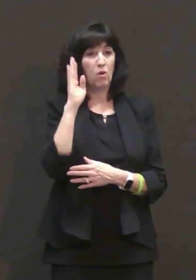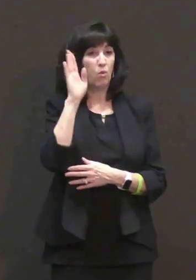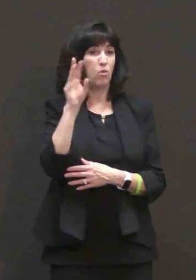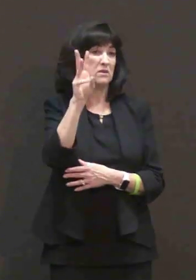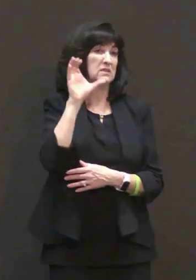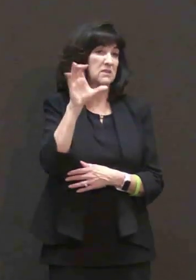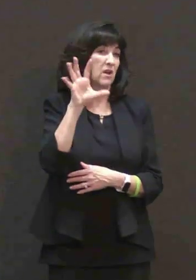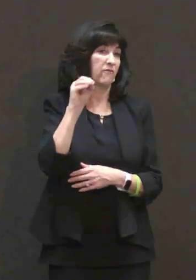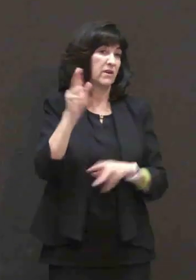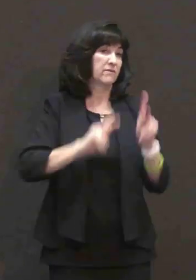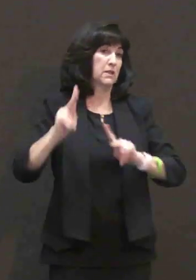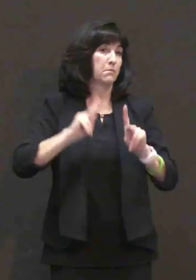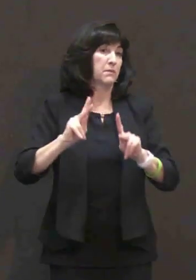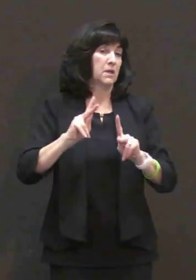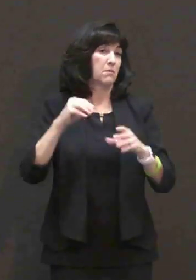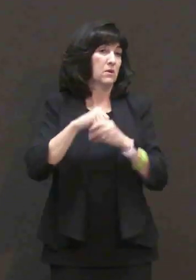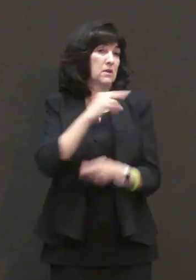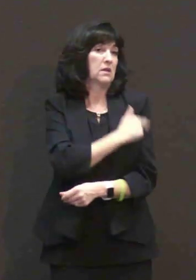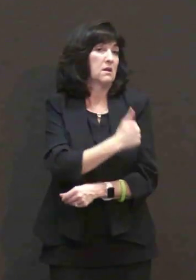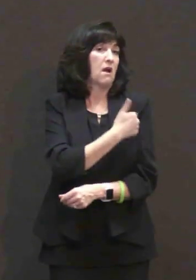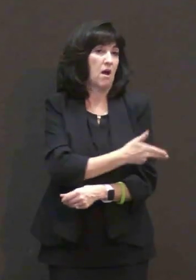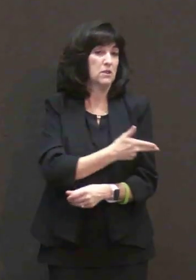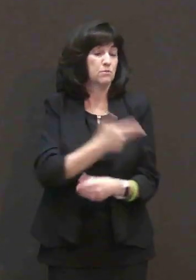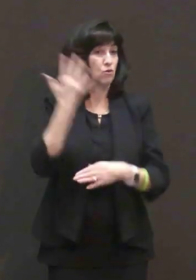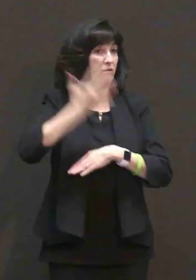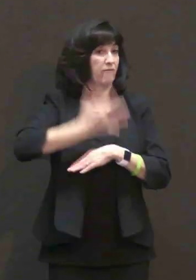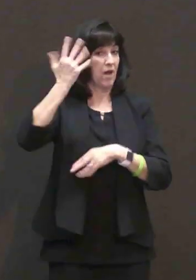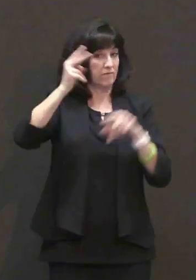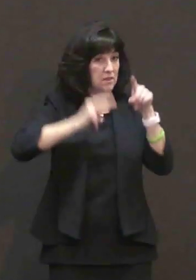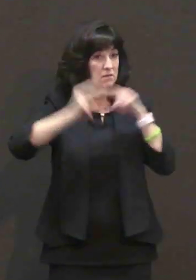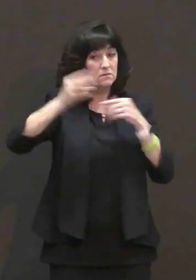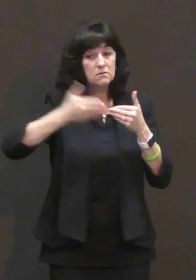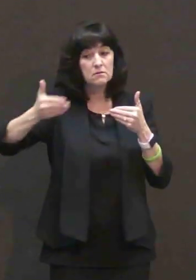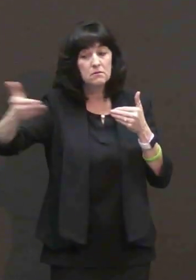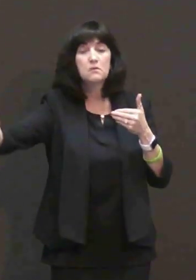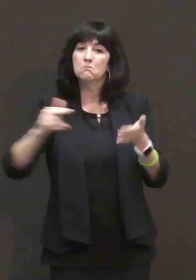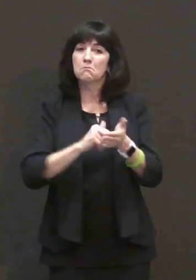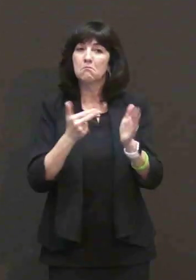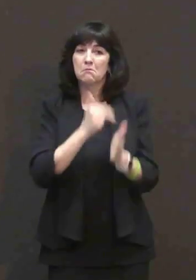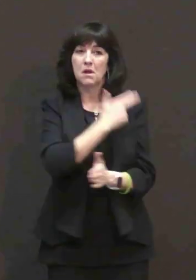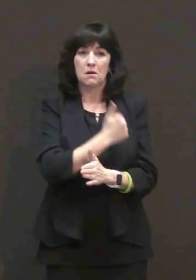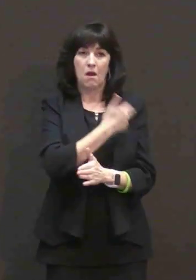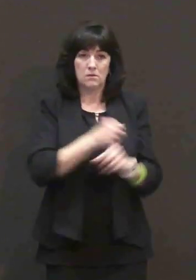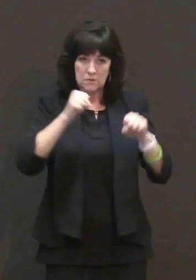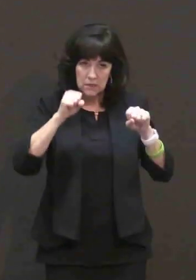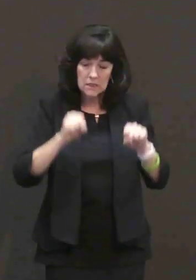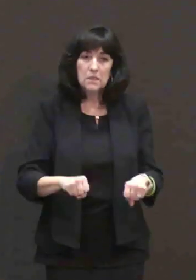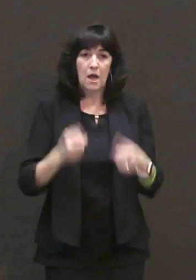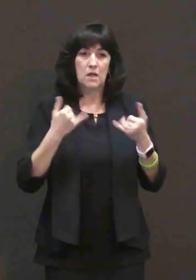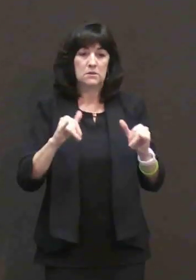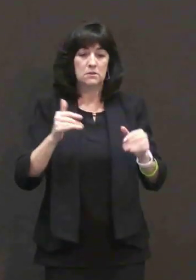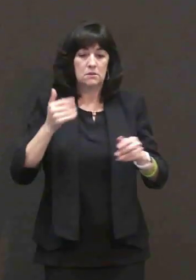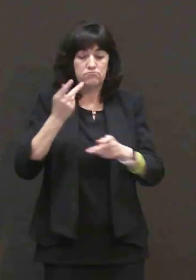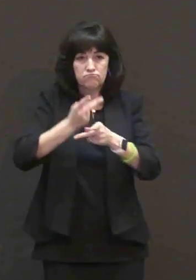people in the hospitals. At that point, so 5 days from now, the hospitals would still be managing within their walls, with their